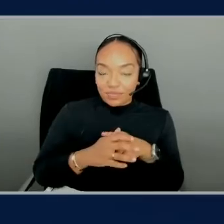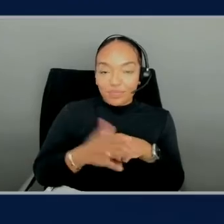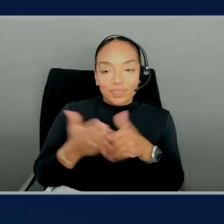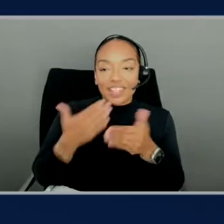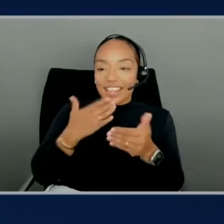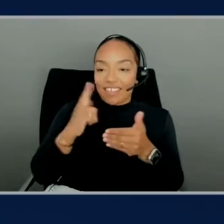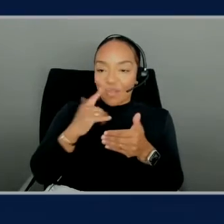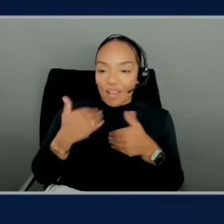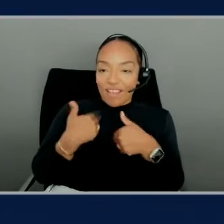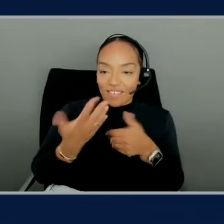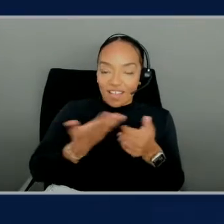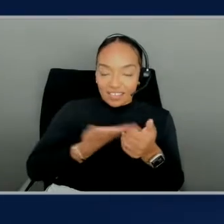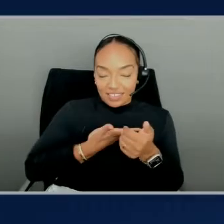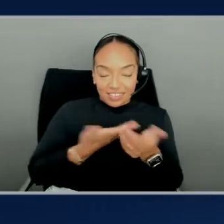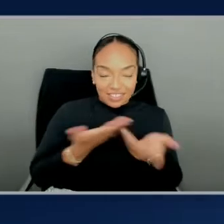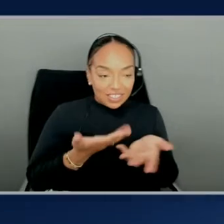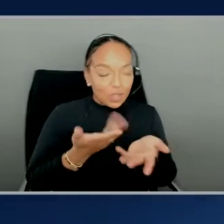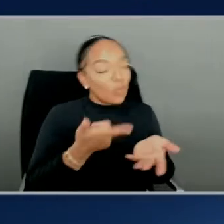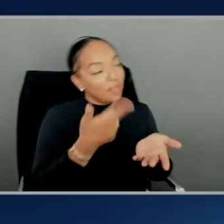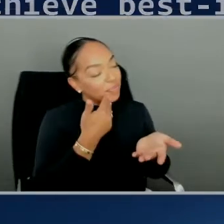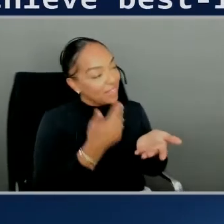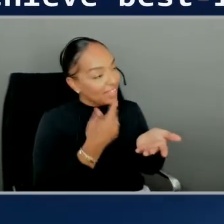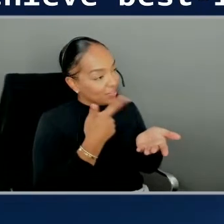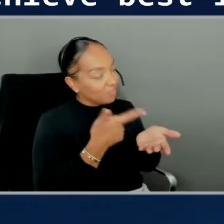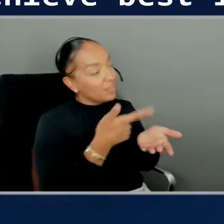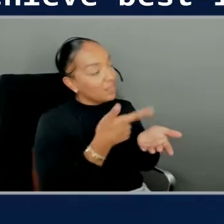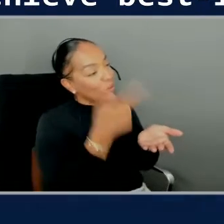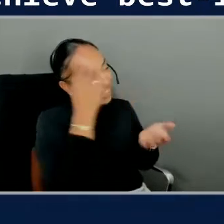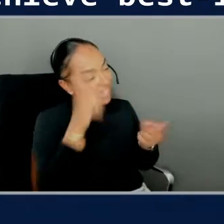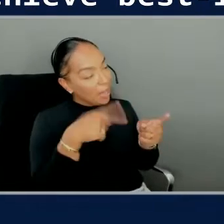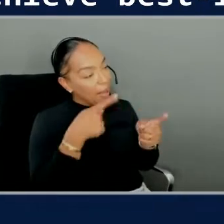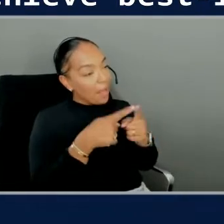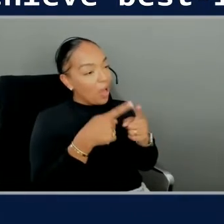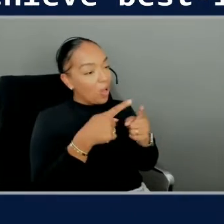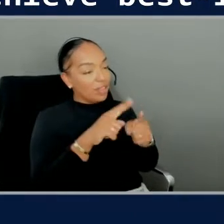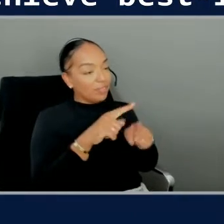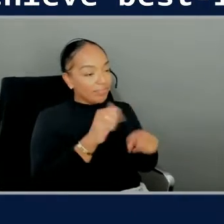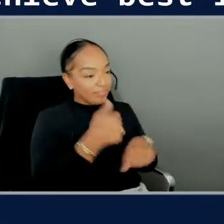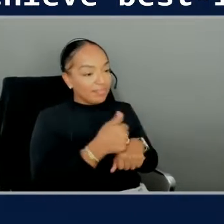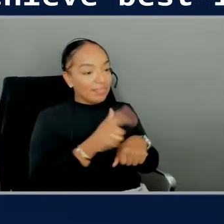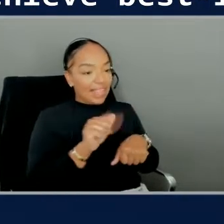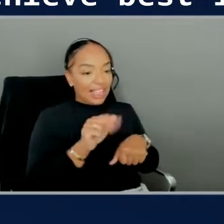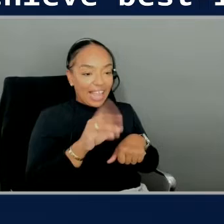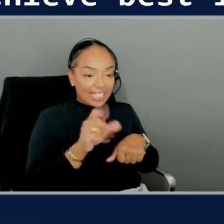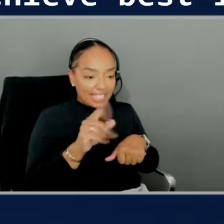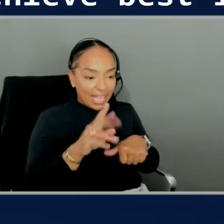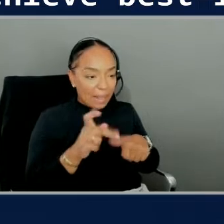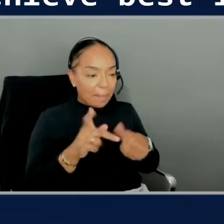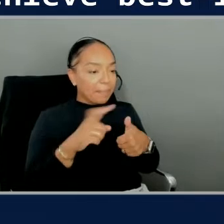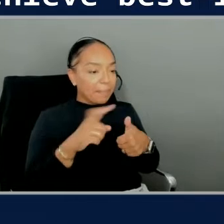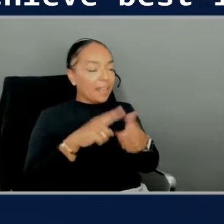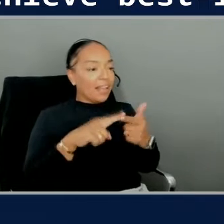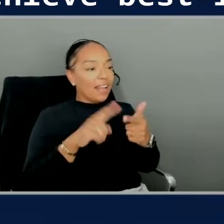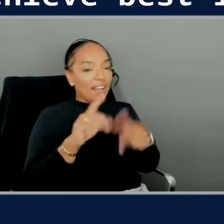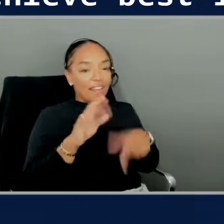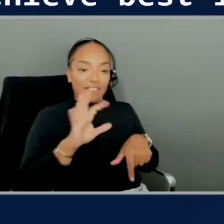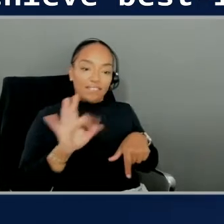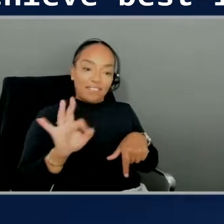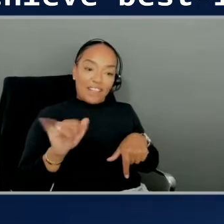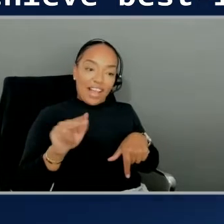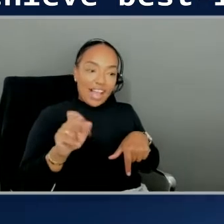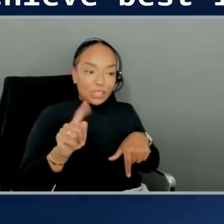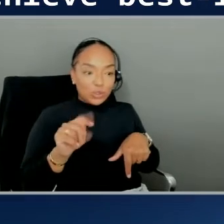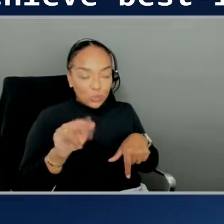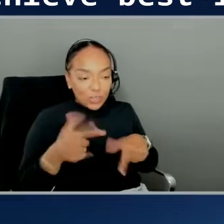to kick things off, starting with you, Rishabh. As you think about the landscape here, training, fine-tuning, deploying models, we're going to talk today about model optimization. And it's